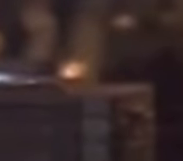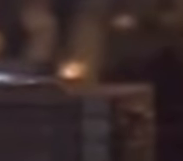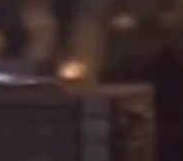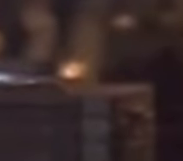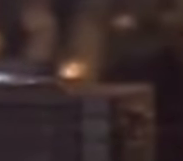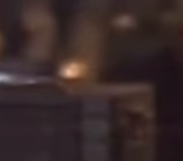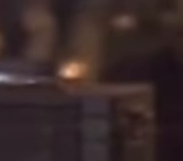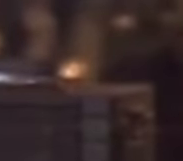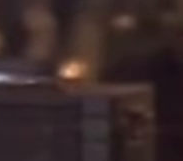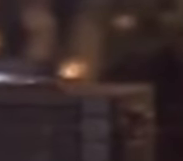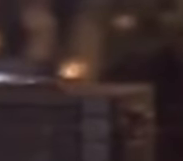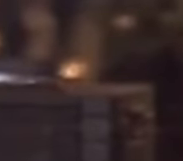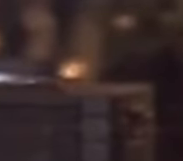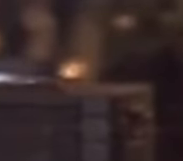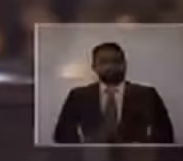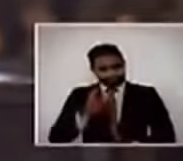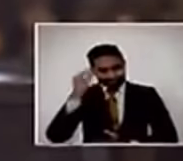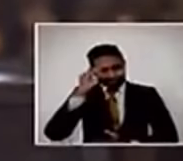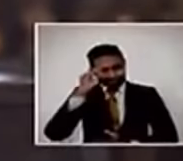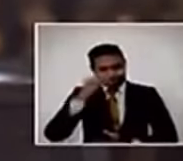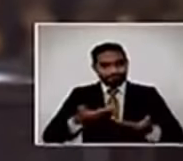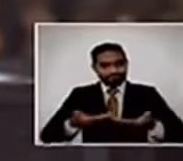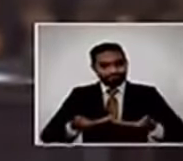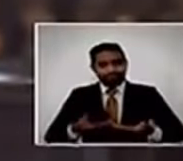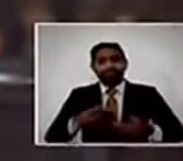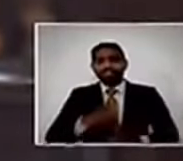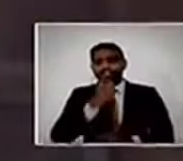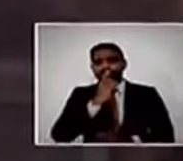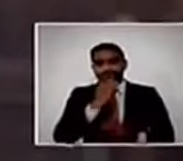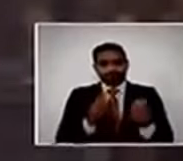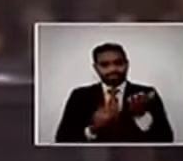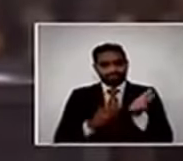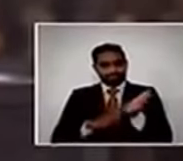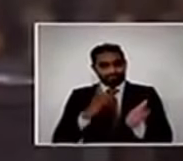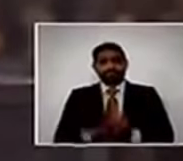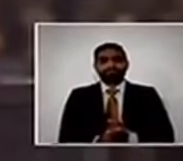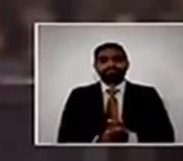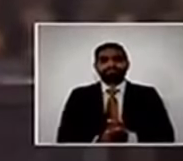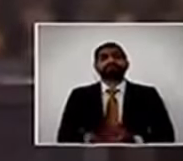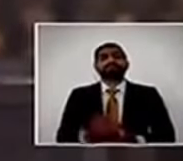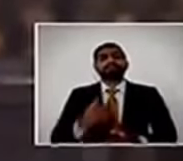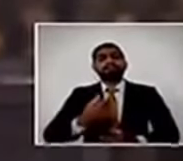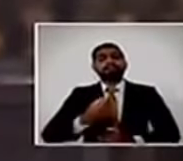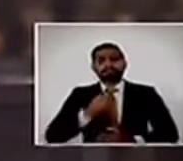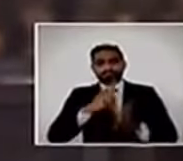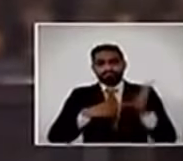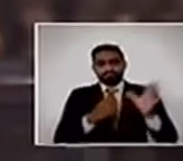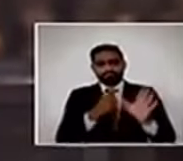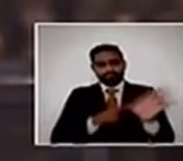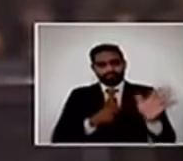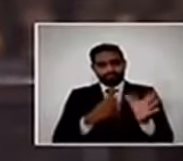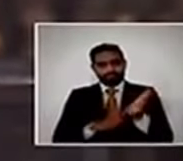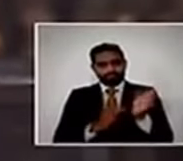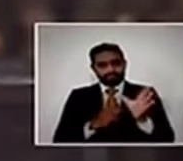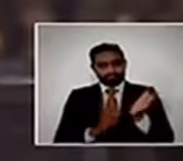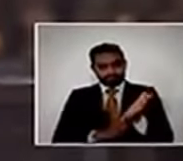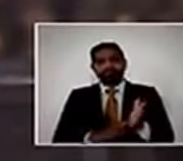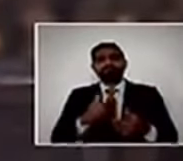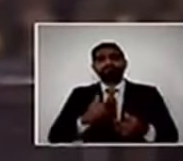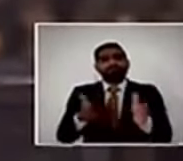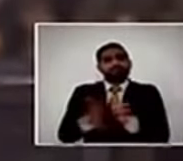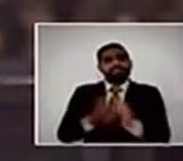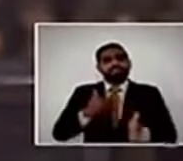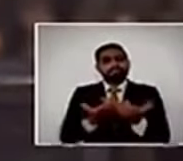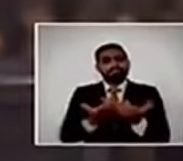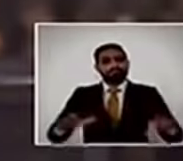Good evening and welcome. This is Prime Time News on TV Bond. For the Newsfirst team, I'm Jamal Ratnayake, along with our sign language interpreter for this evening,